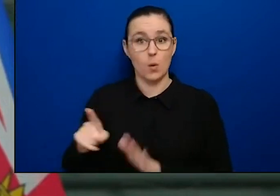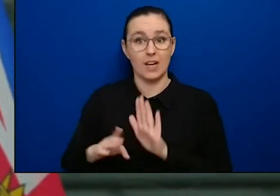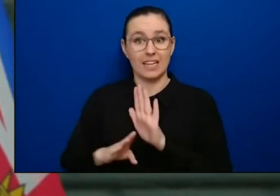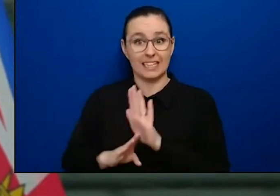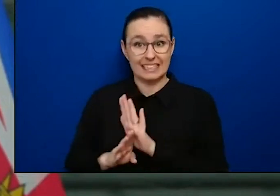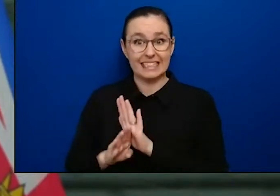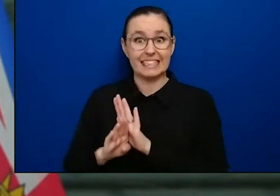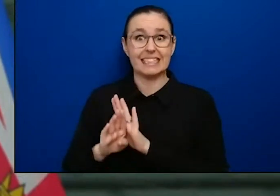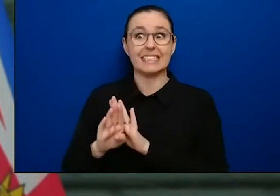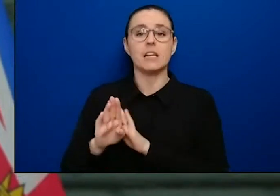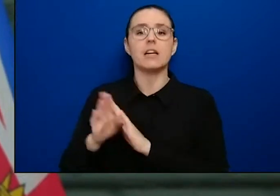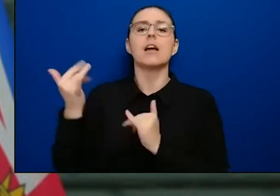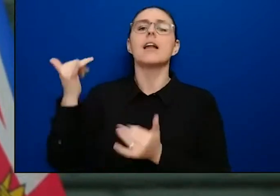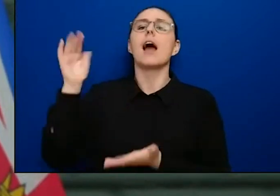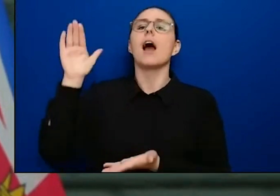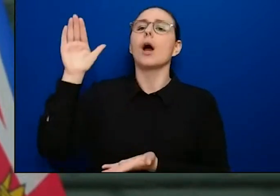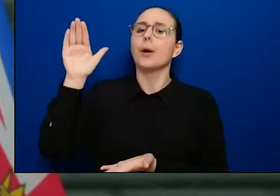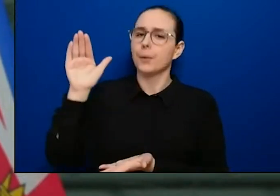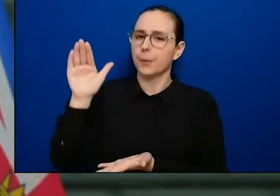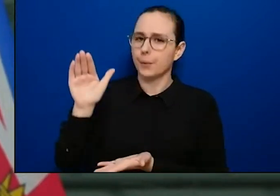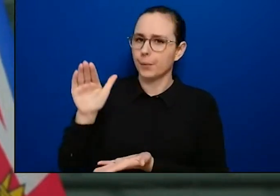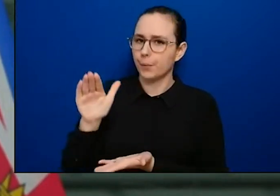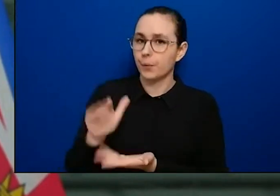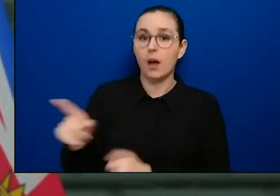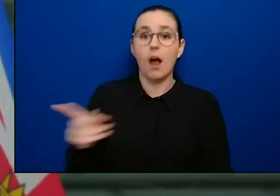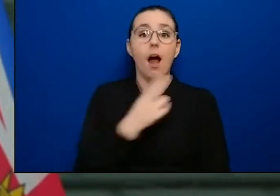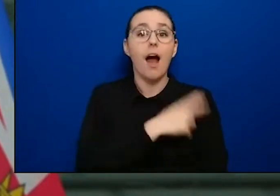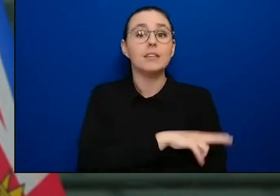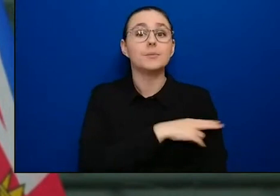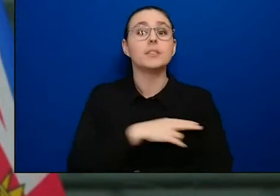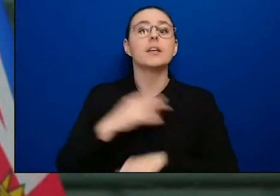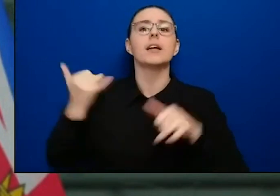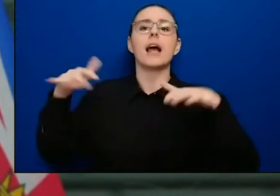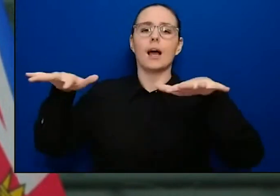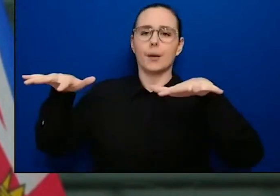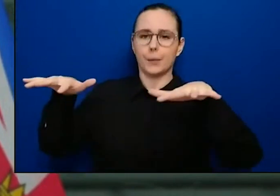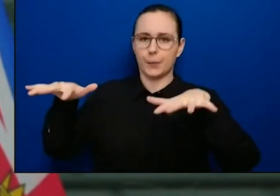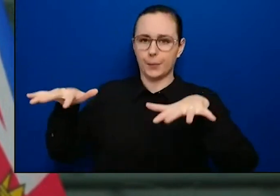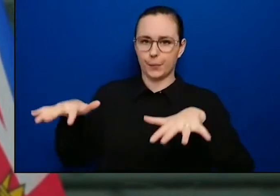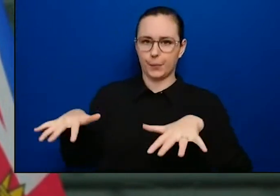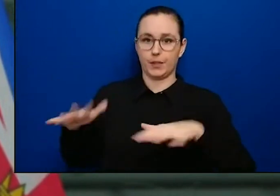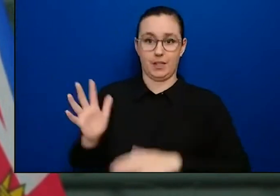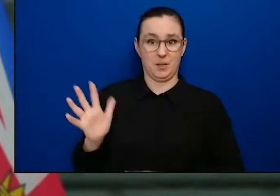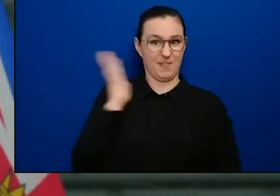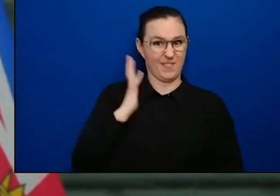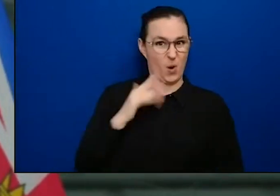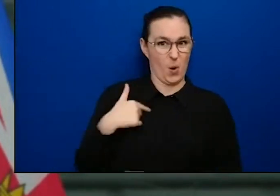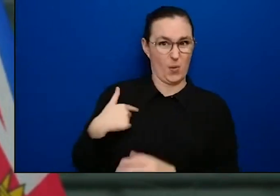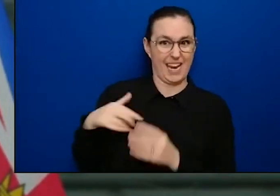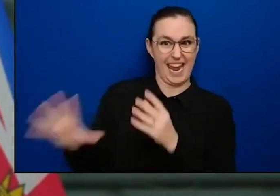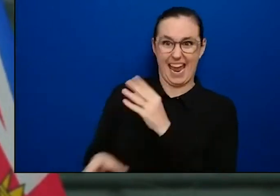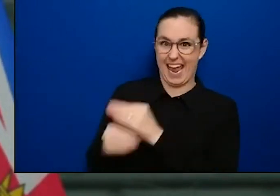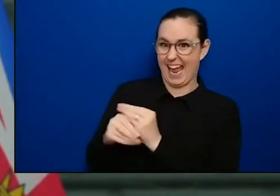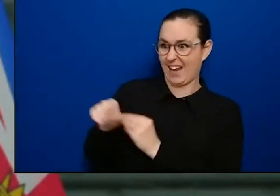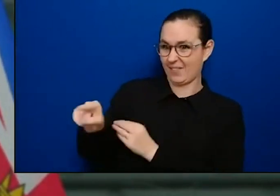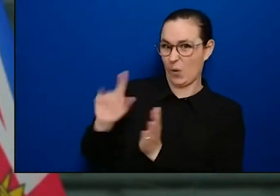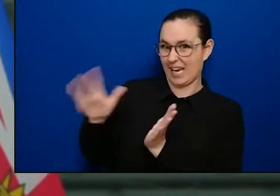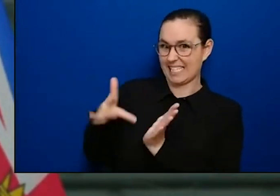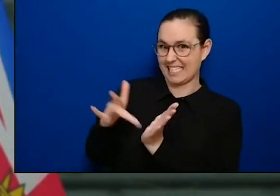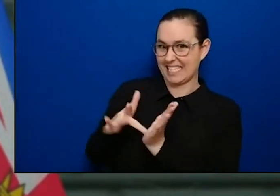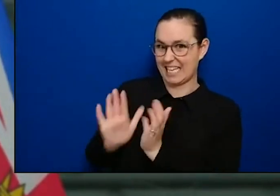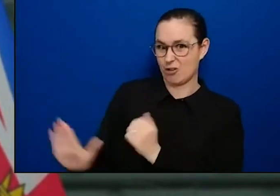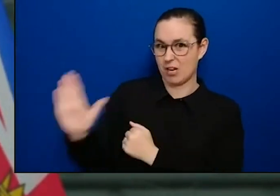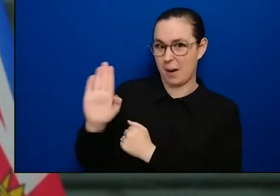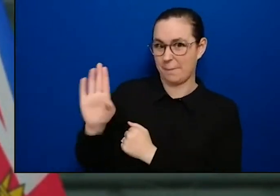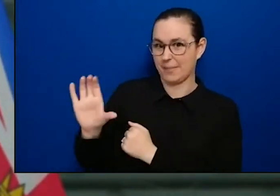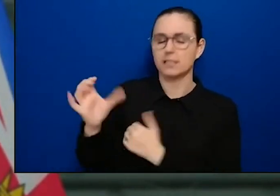and the strains in communities, the additional measures in place in interior health will be